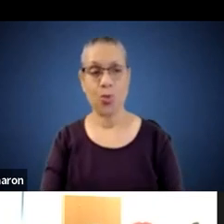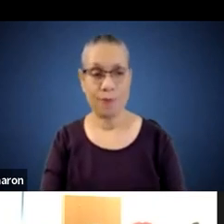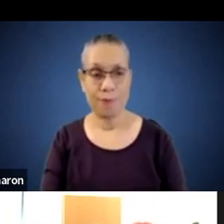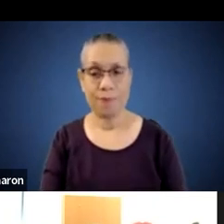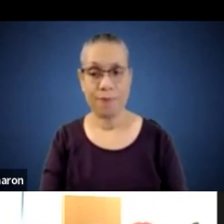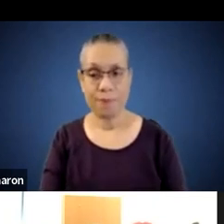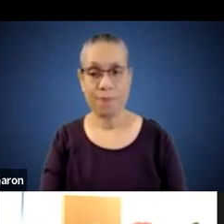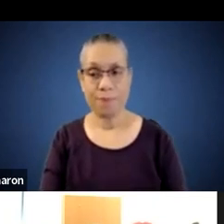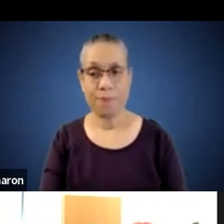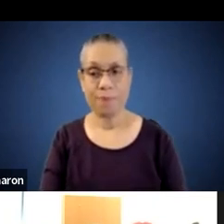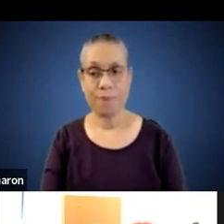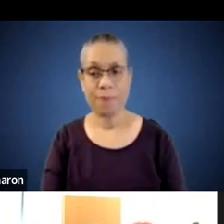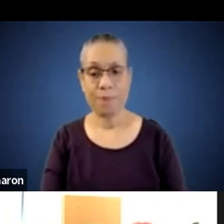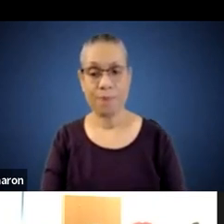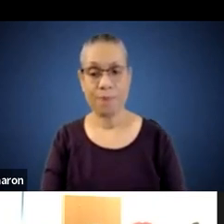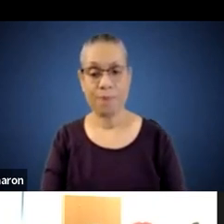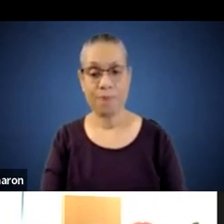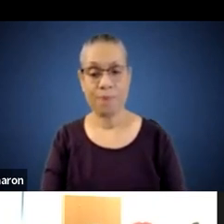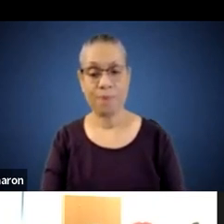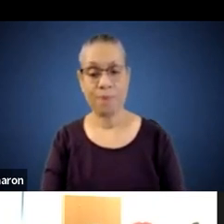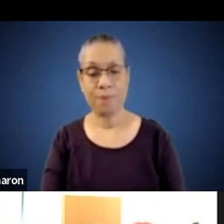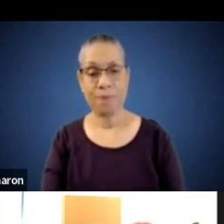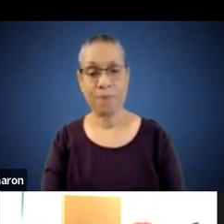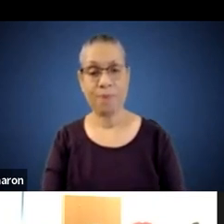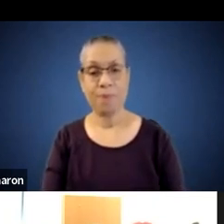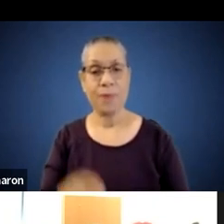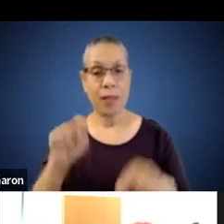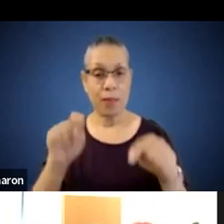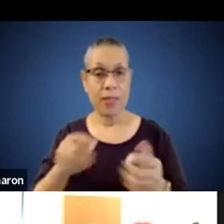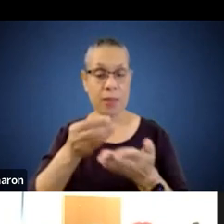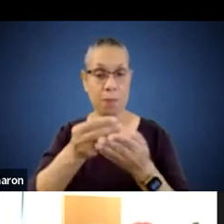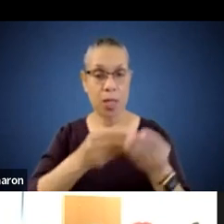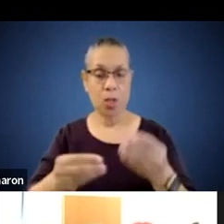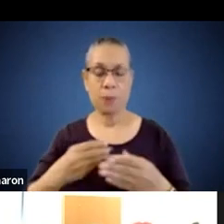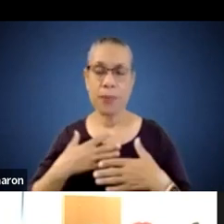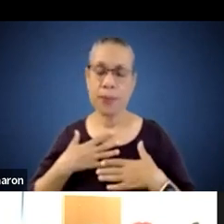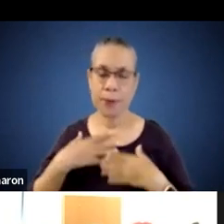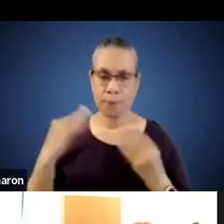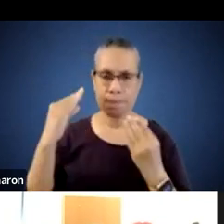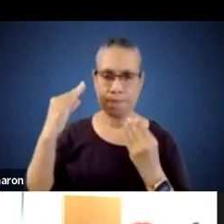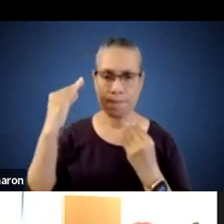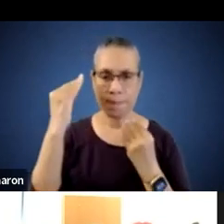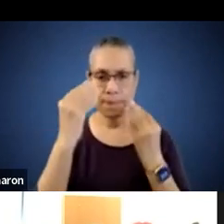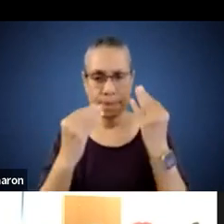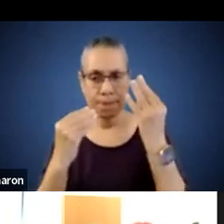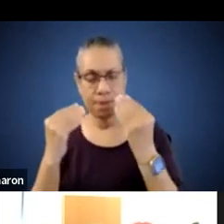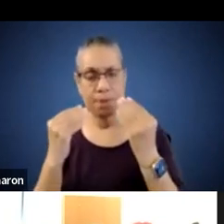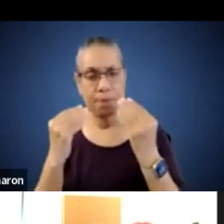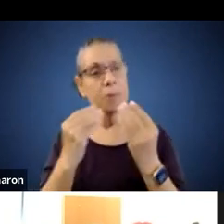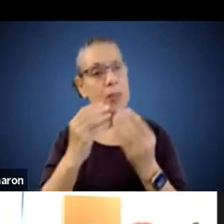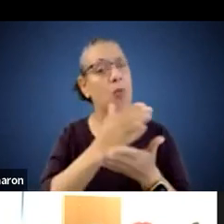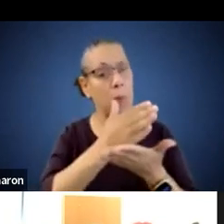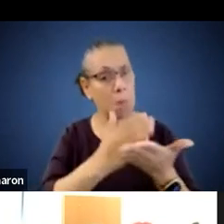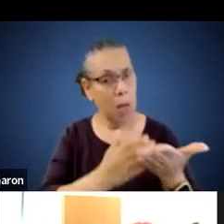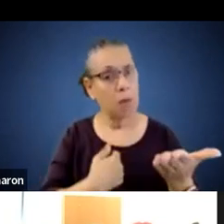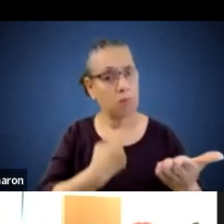um we've all thought about this very deeply that there are things that we all agree about and